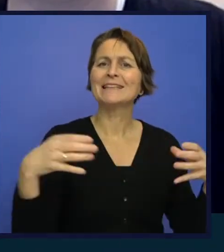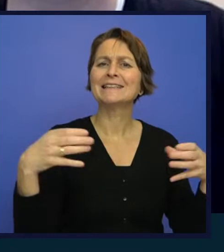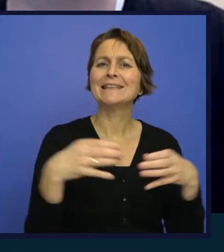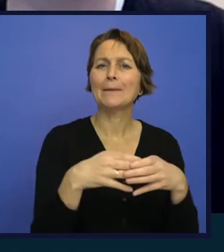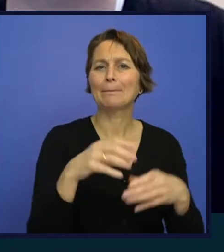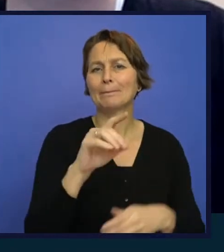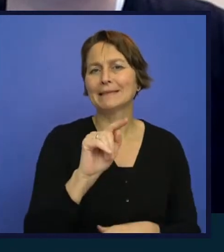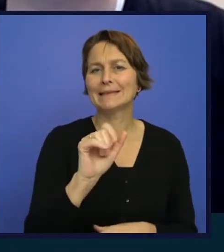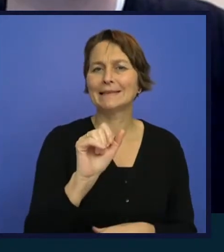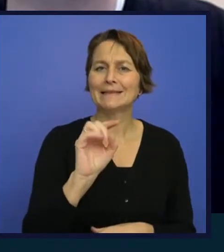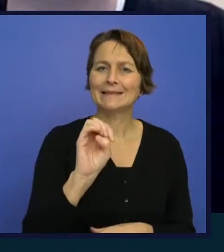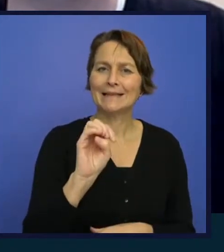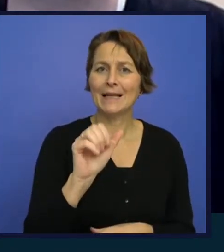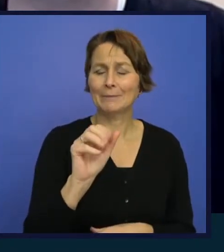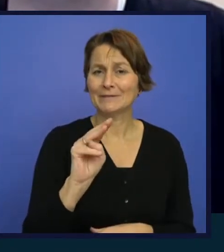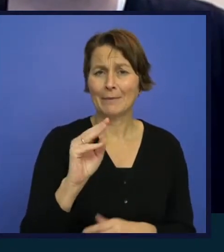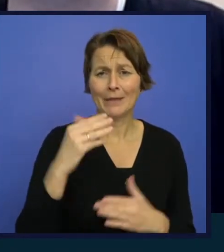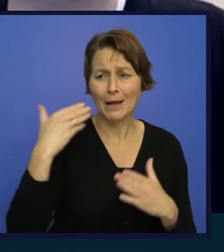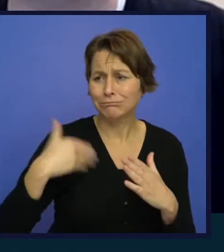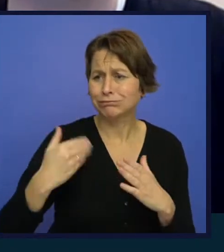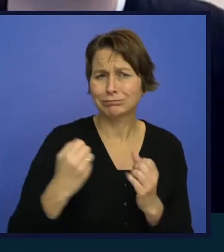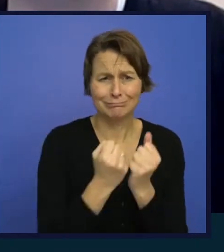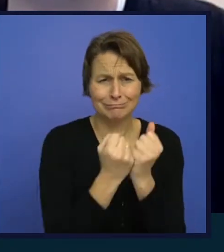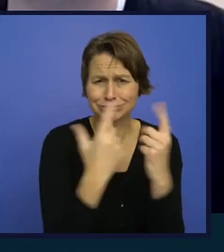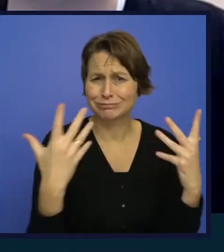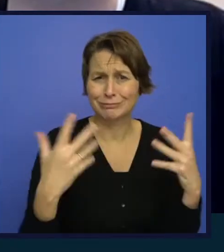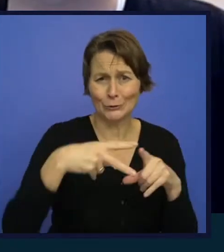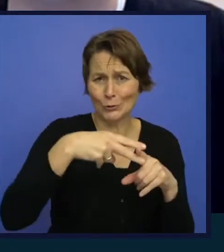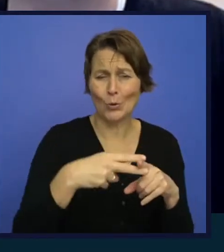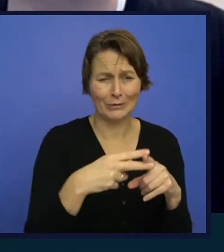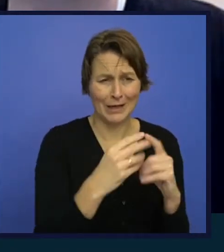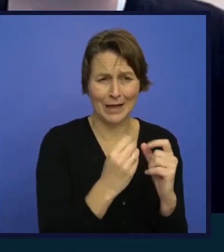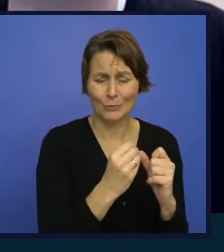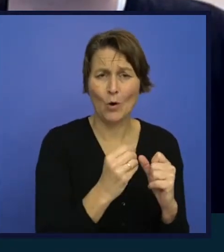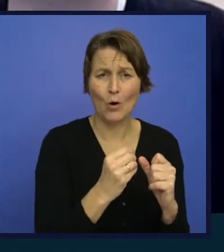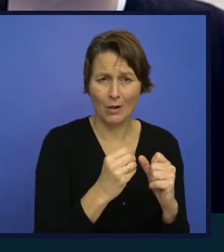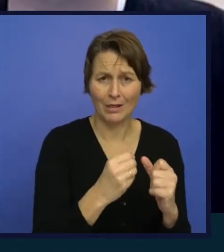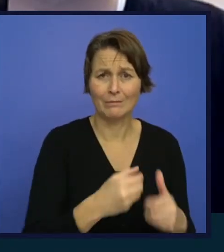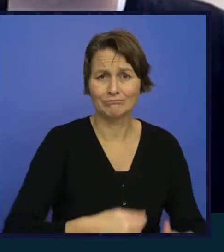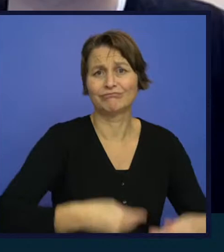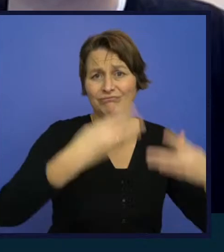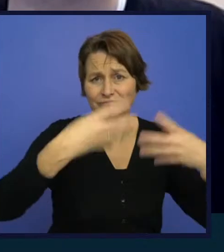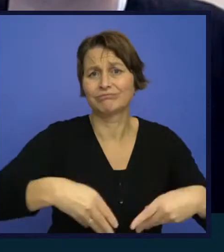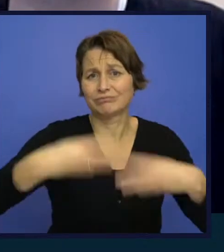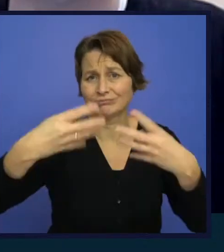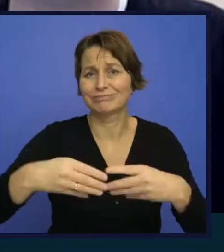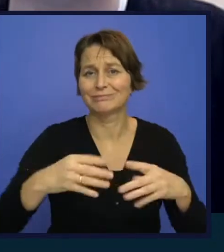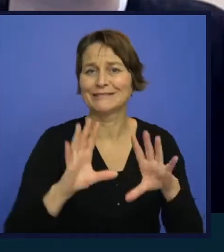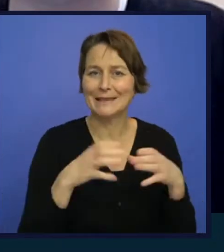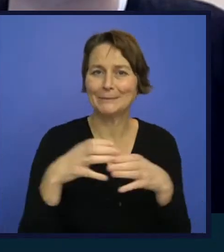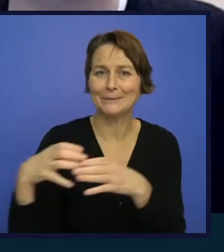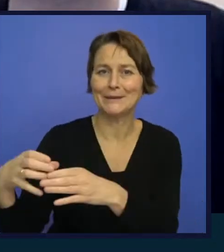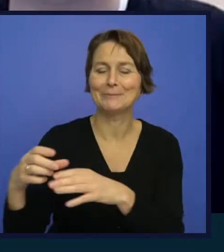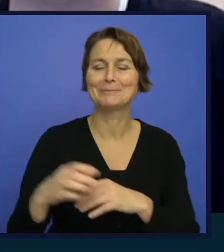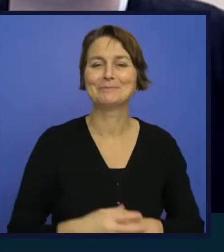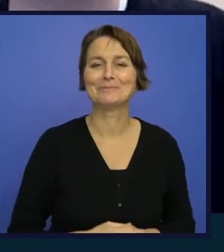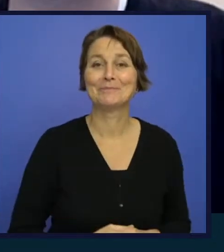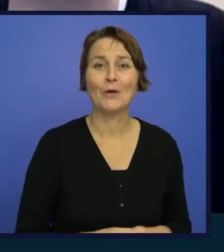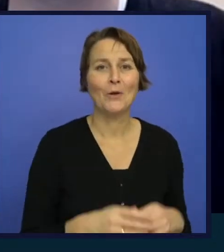most used one of the most used tool at the moment. Absolutely. Yeah, so a very hot